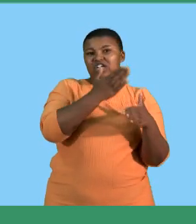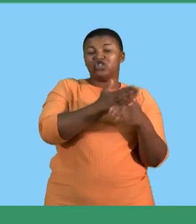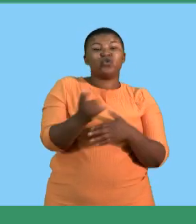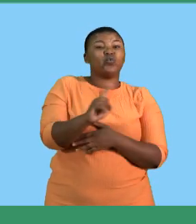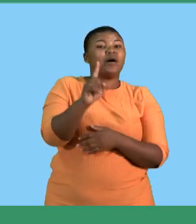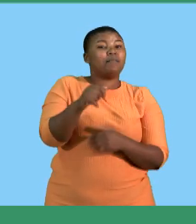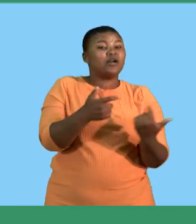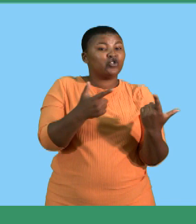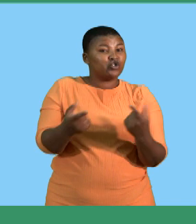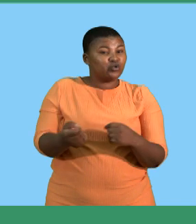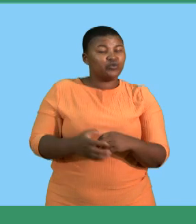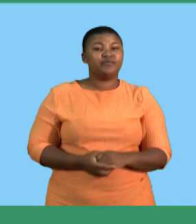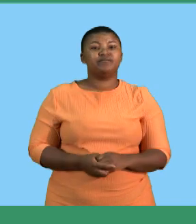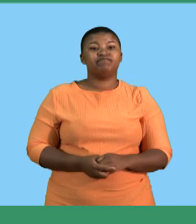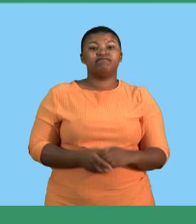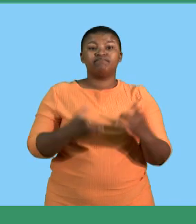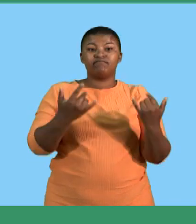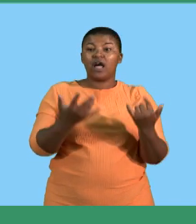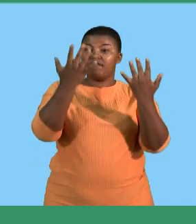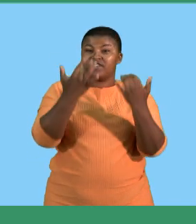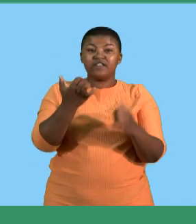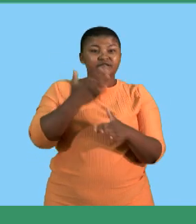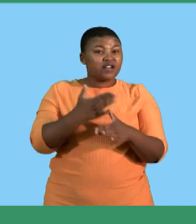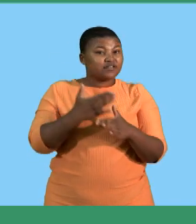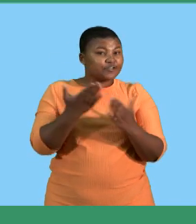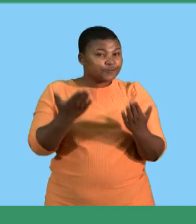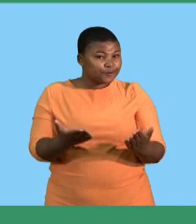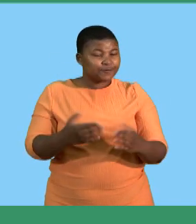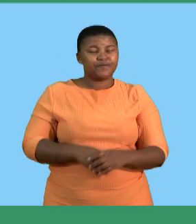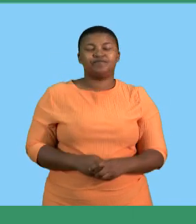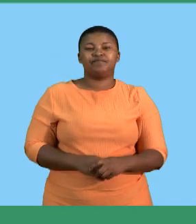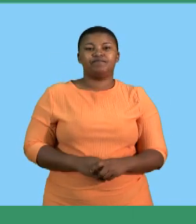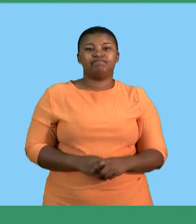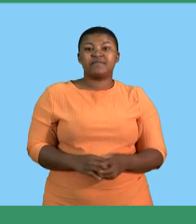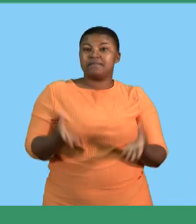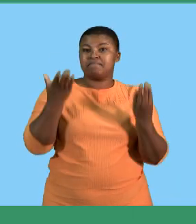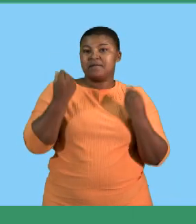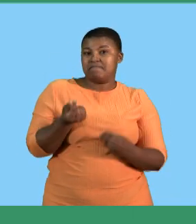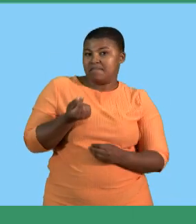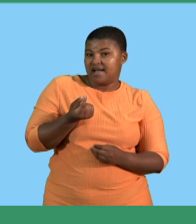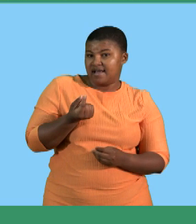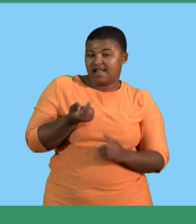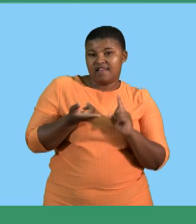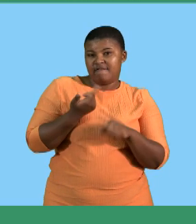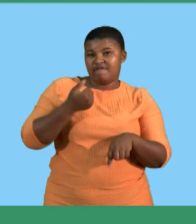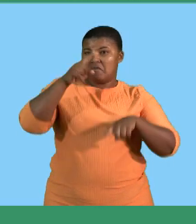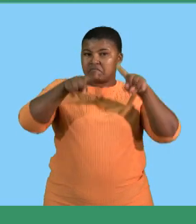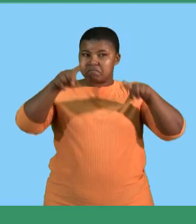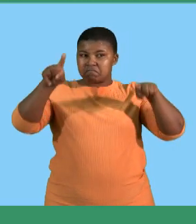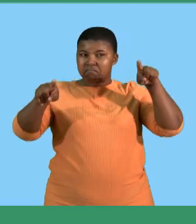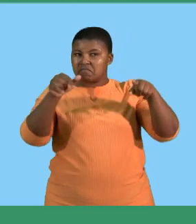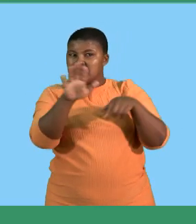do? So when we look at the financial function, we see that they obtain capital from